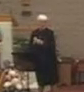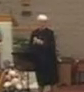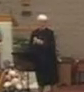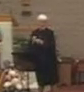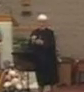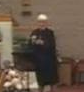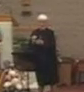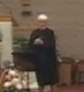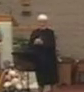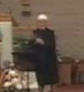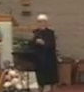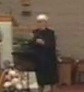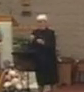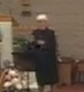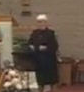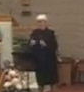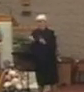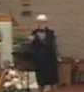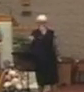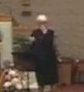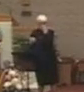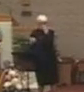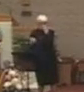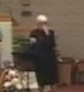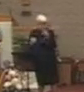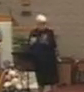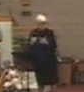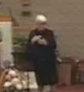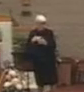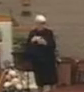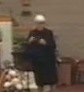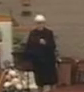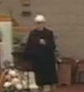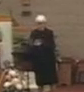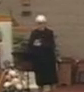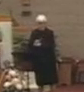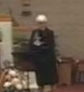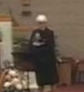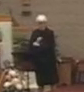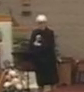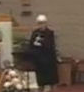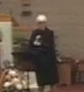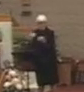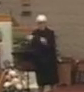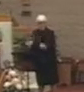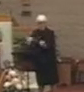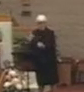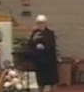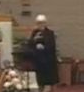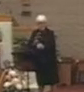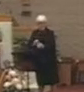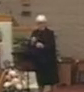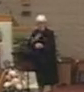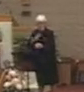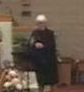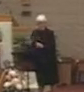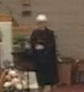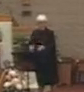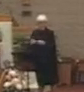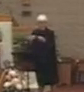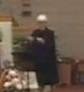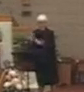That's what I get to do for a living now. My full-time ministry as the President Rector of Christ the King is to provide